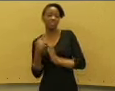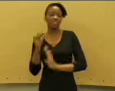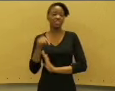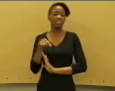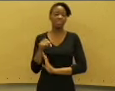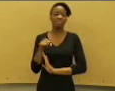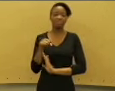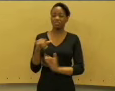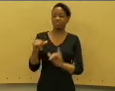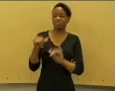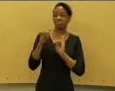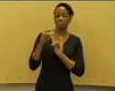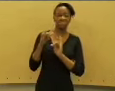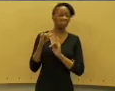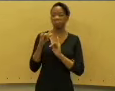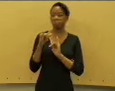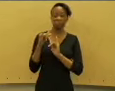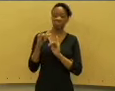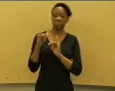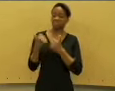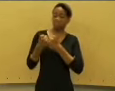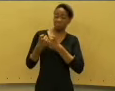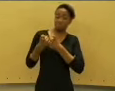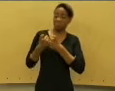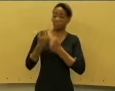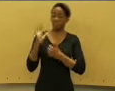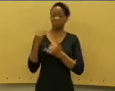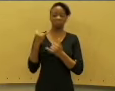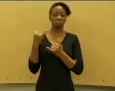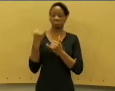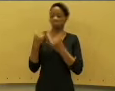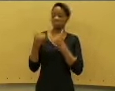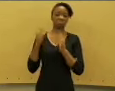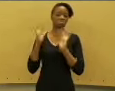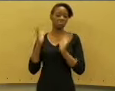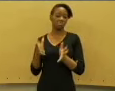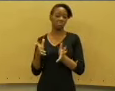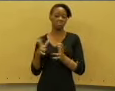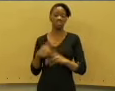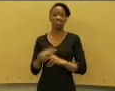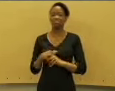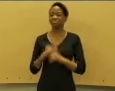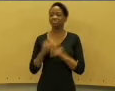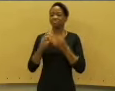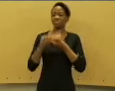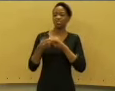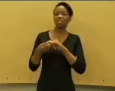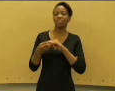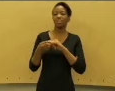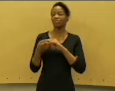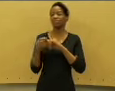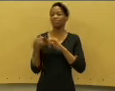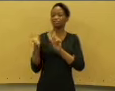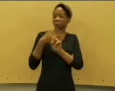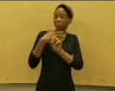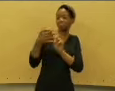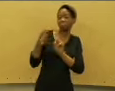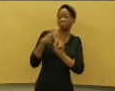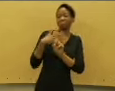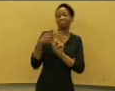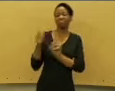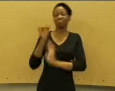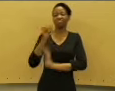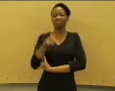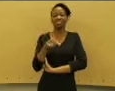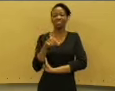anything serious. So they do try and take opportunity and people